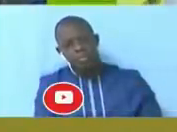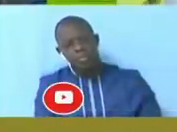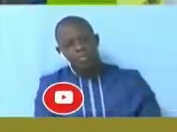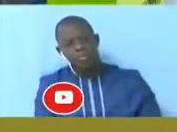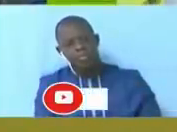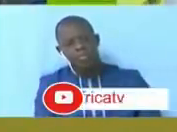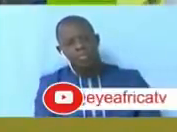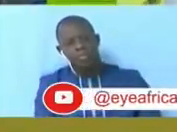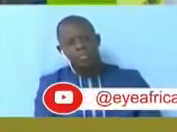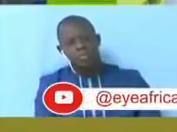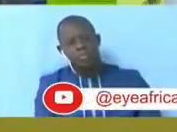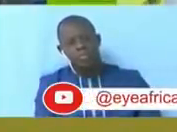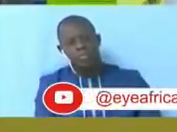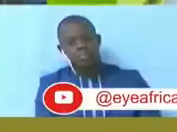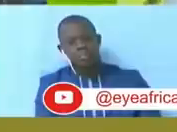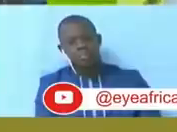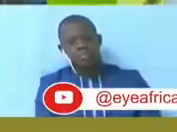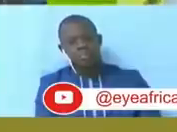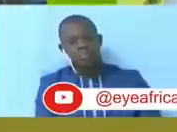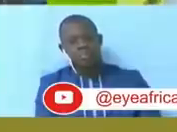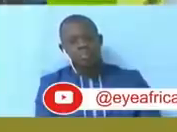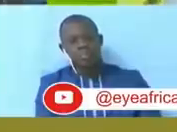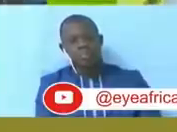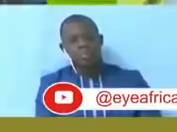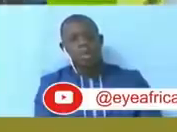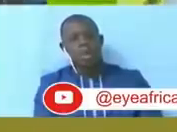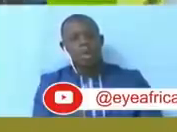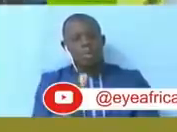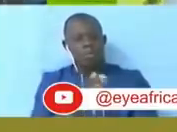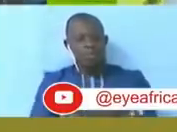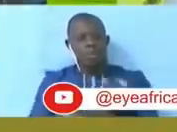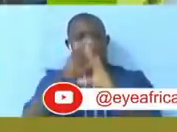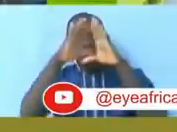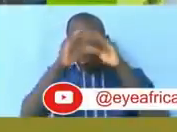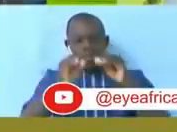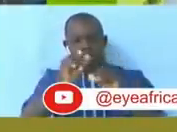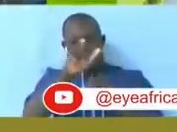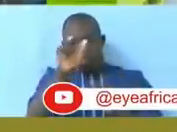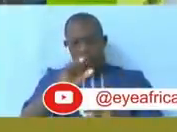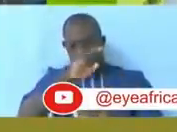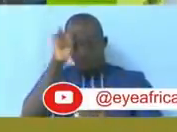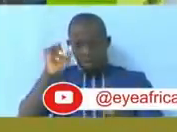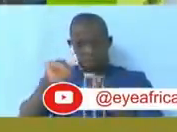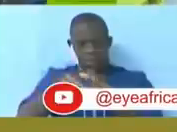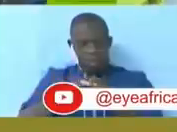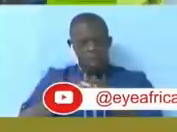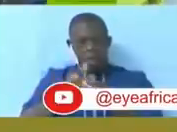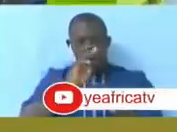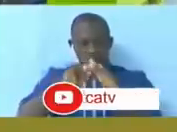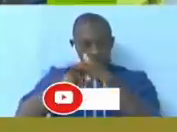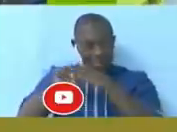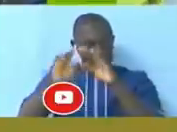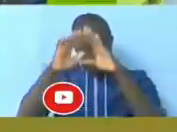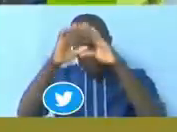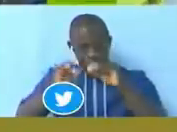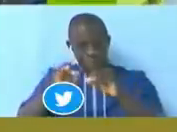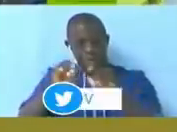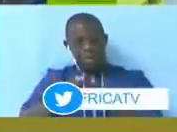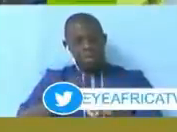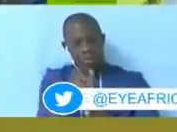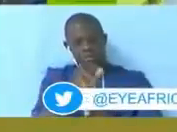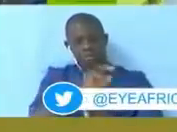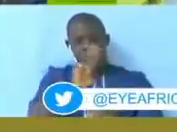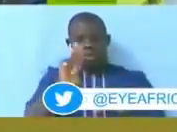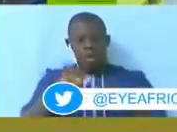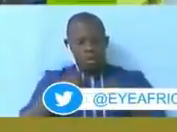laydum. It was the officers inside who refused. Officer wolem do kulan be konoto wolal balanda. I